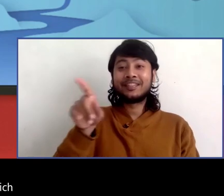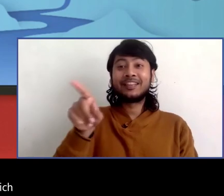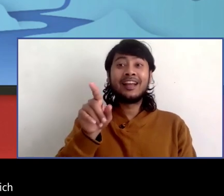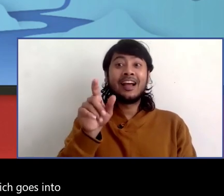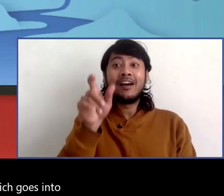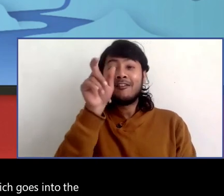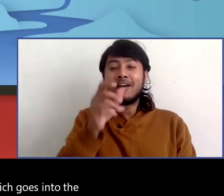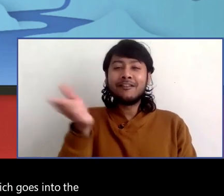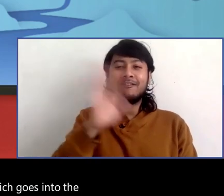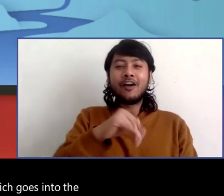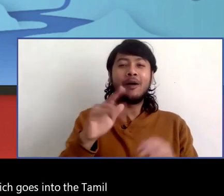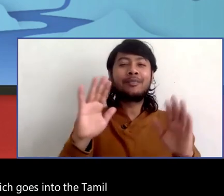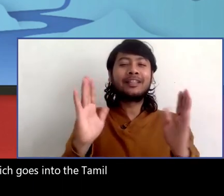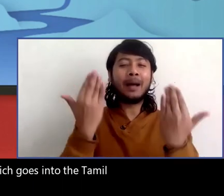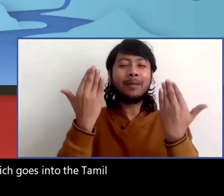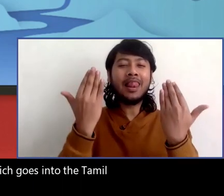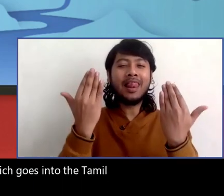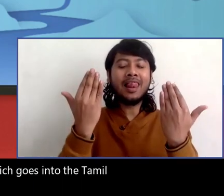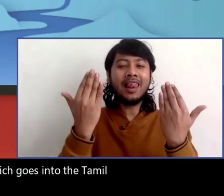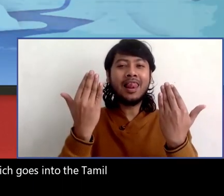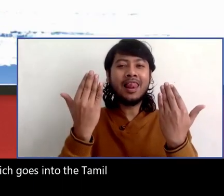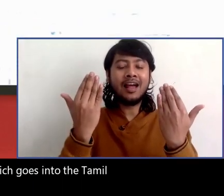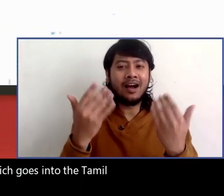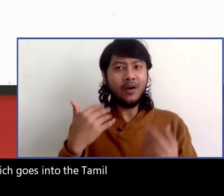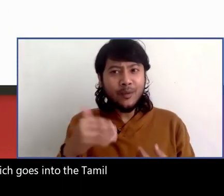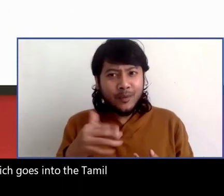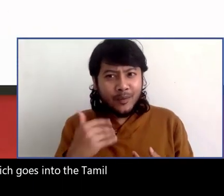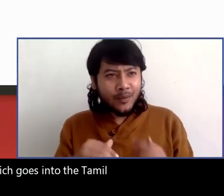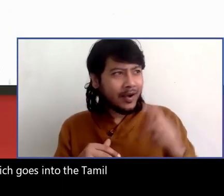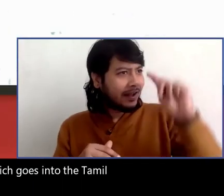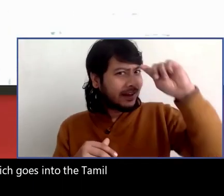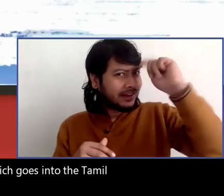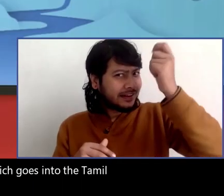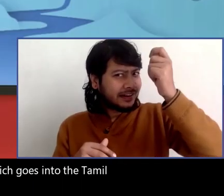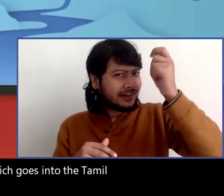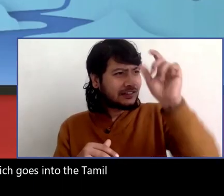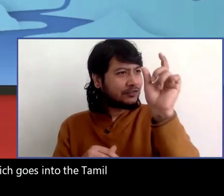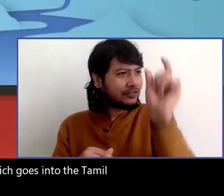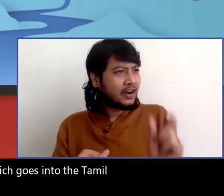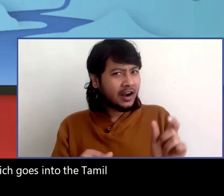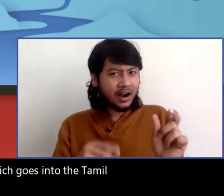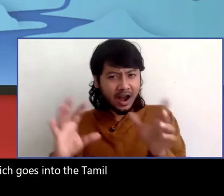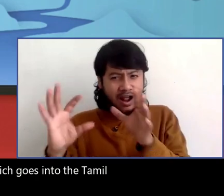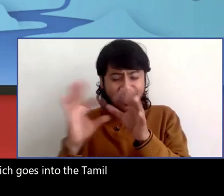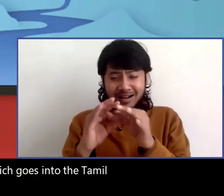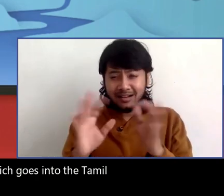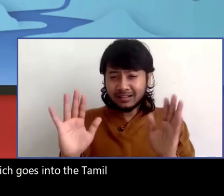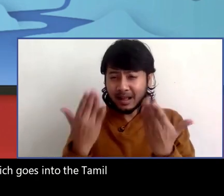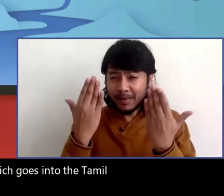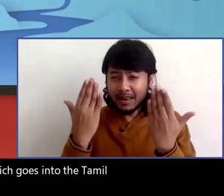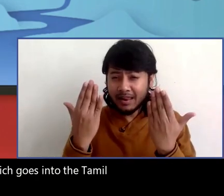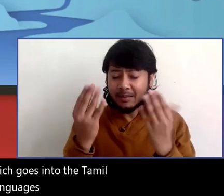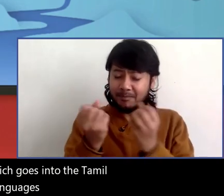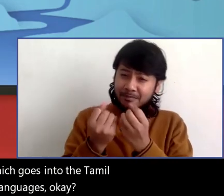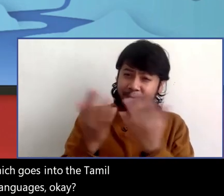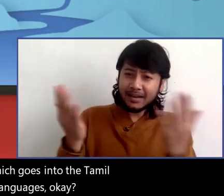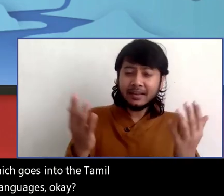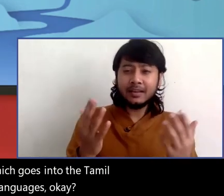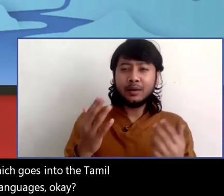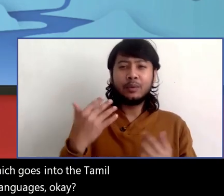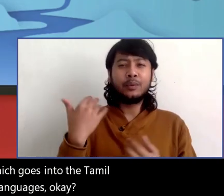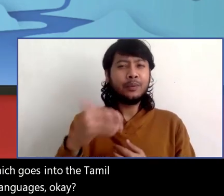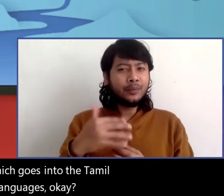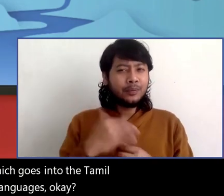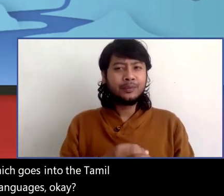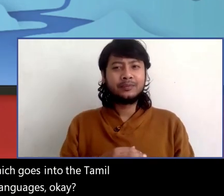it seems. Wow, so many words in English has roots in Indian languages. Okay, are all